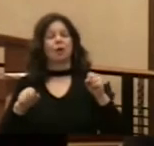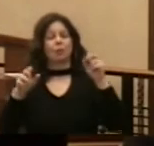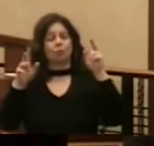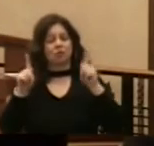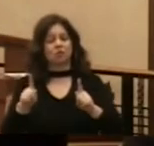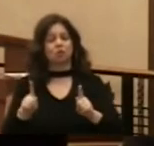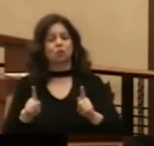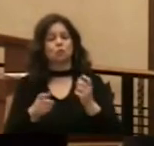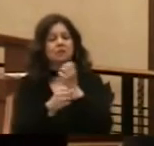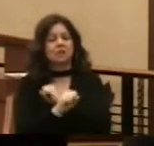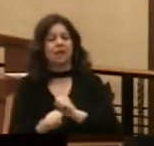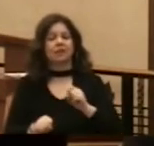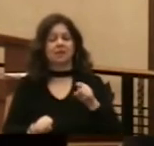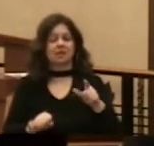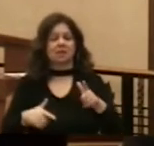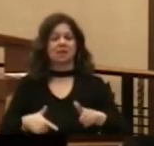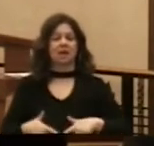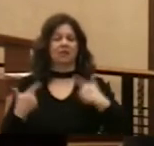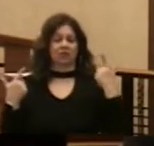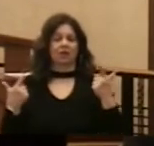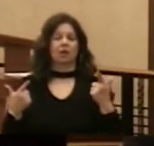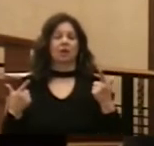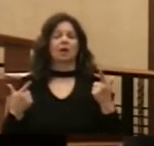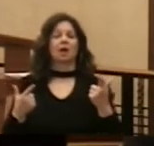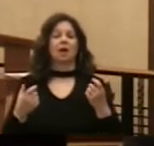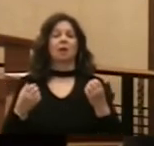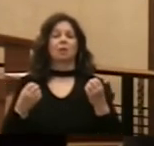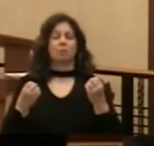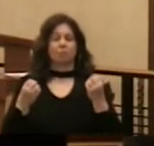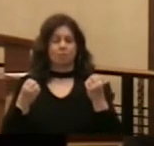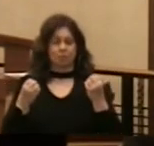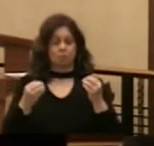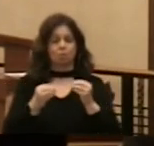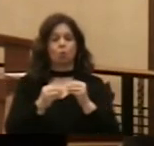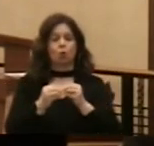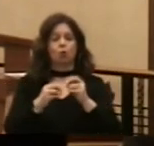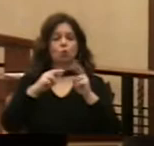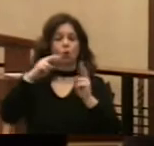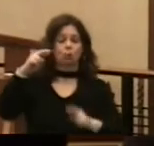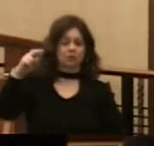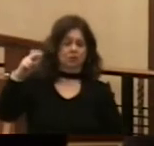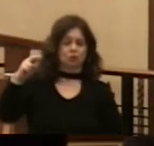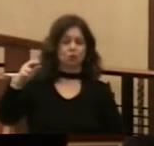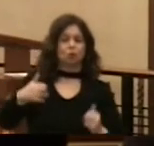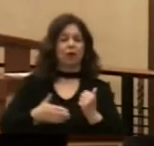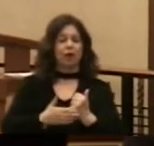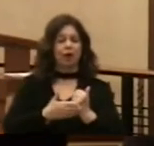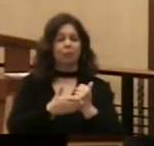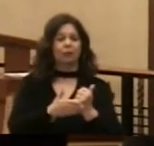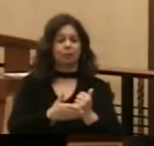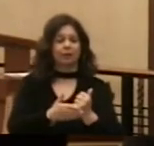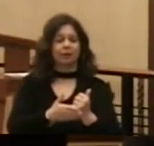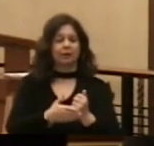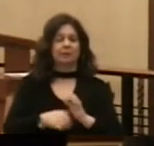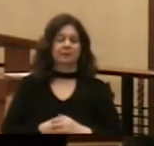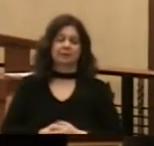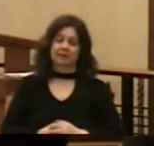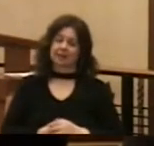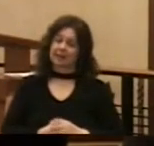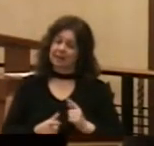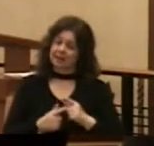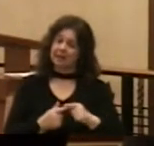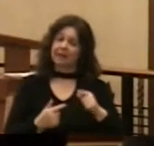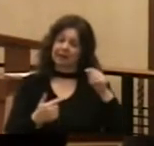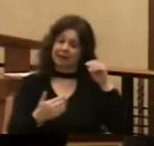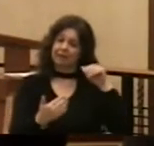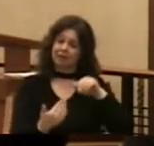lowered down to him to be able to lift him back up out of the canyon. Facing charges for his illegal